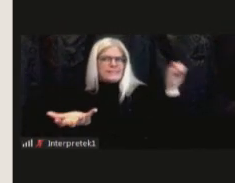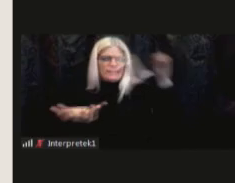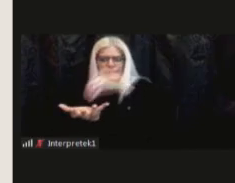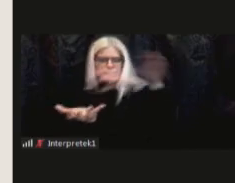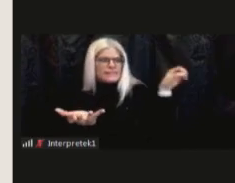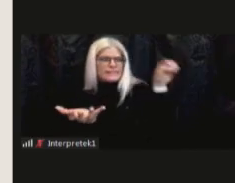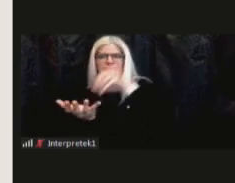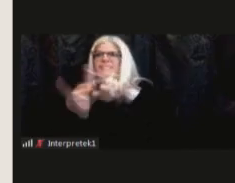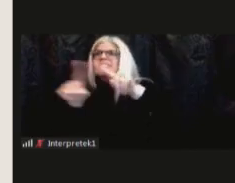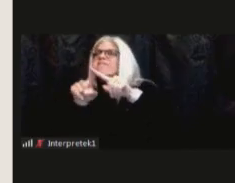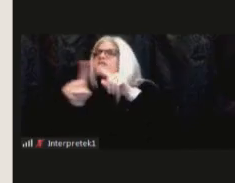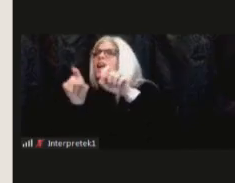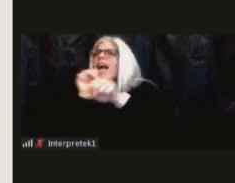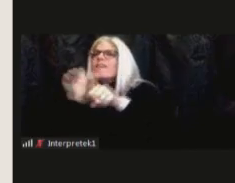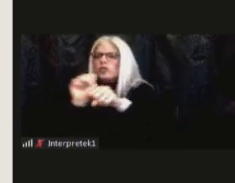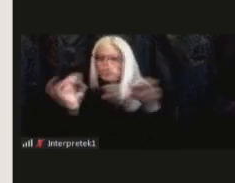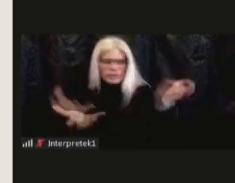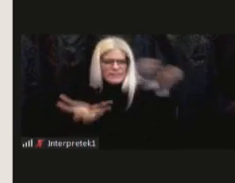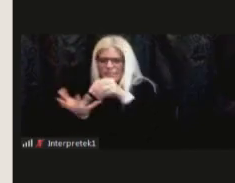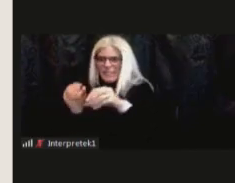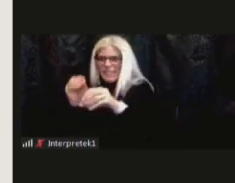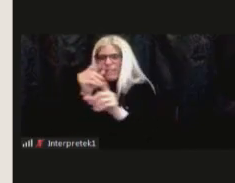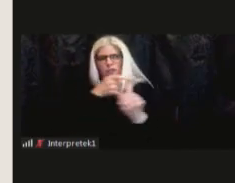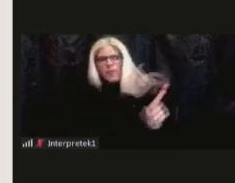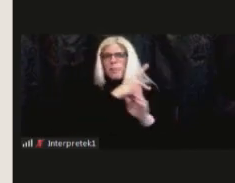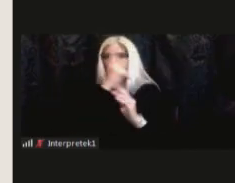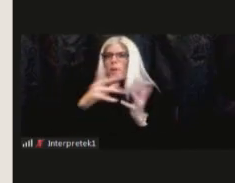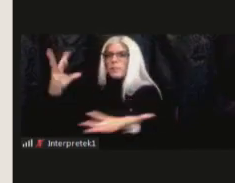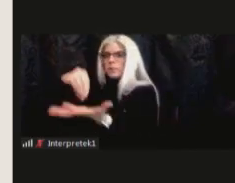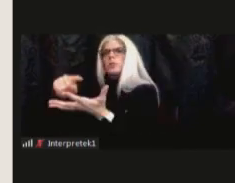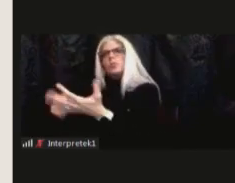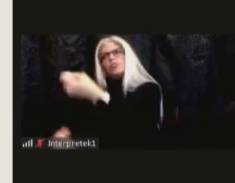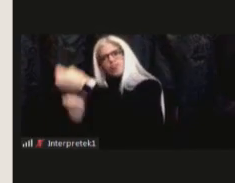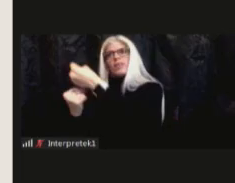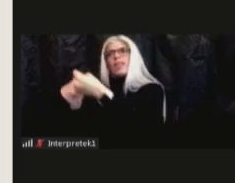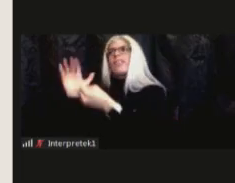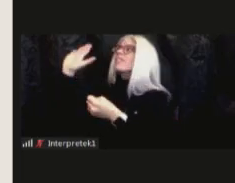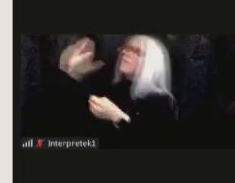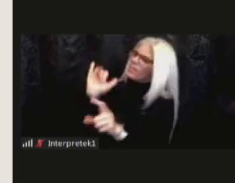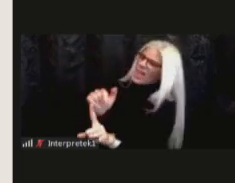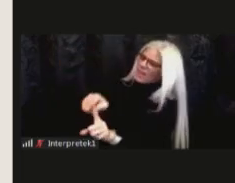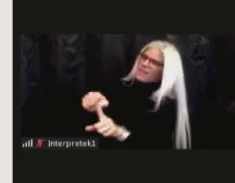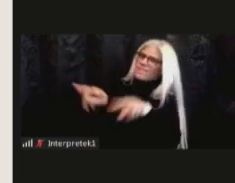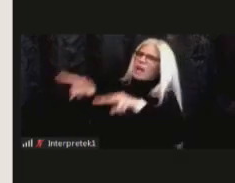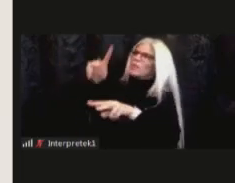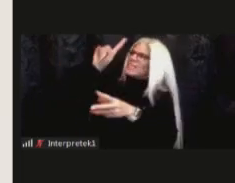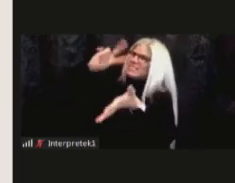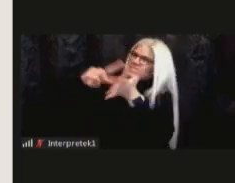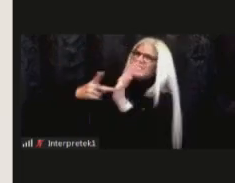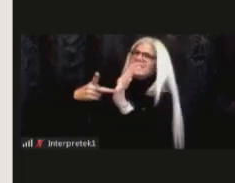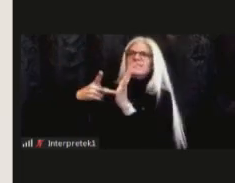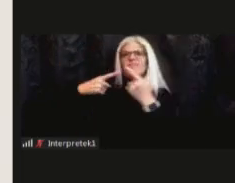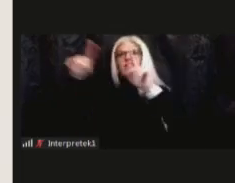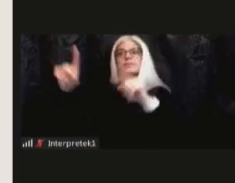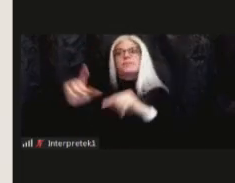the program in order to support the evaluation of its intended effects. And one of the great things about going through